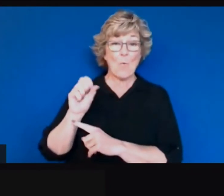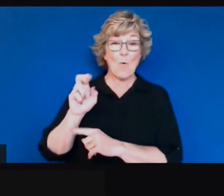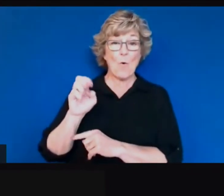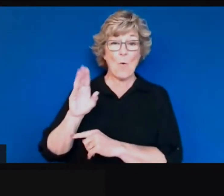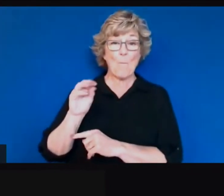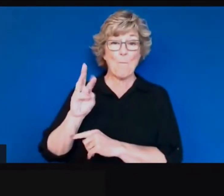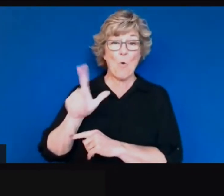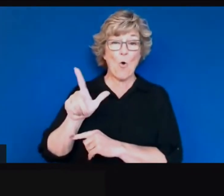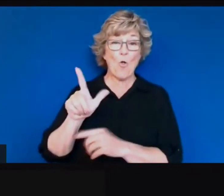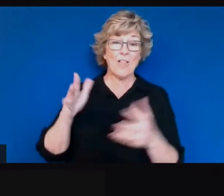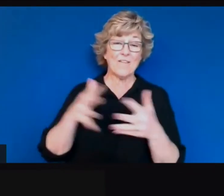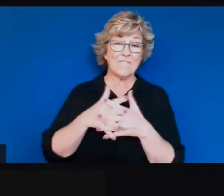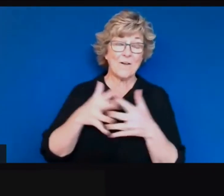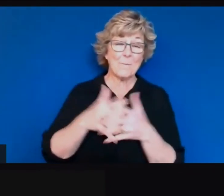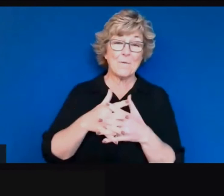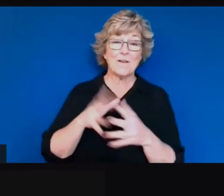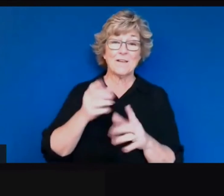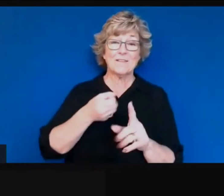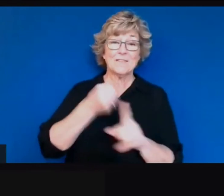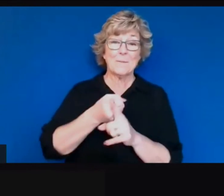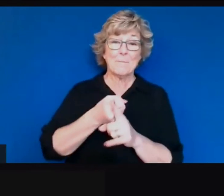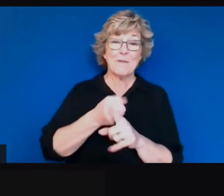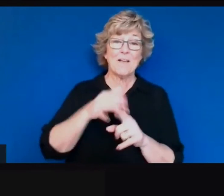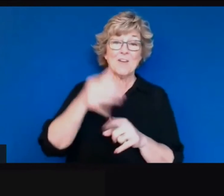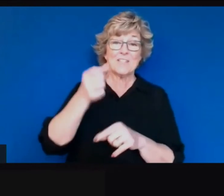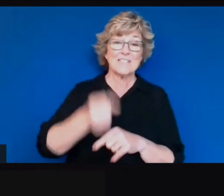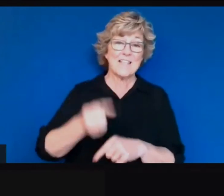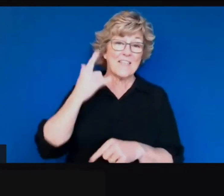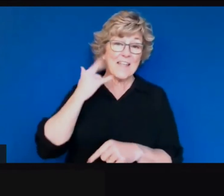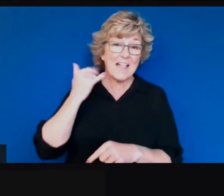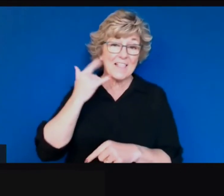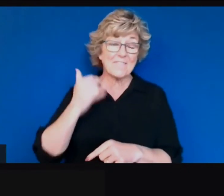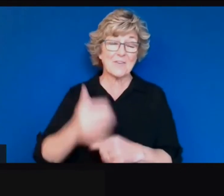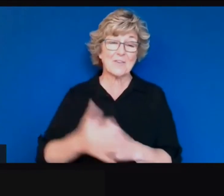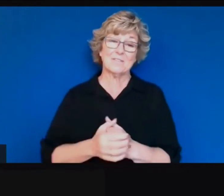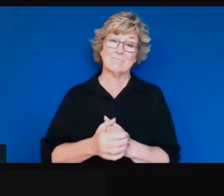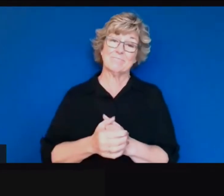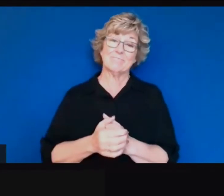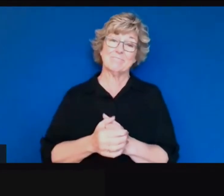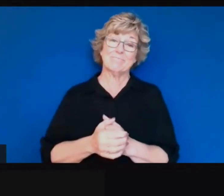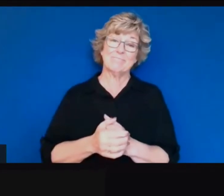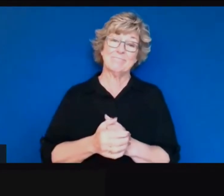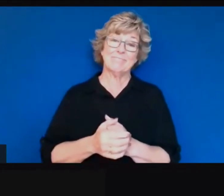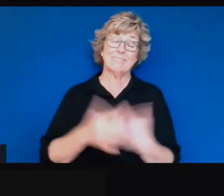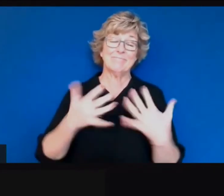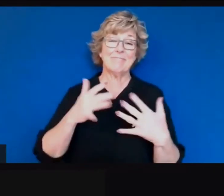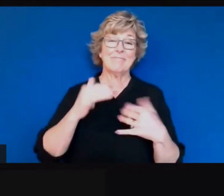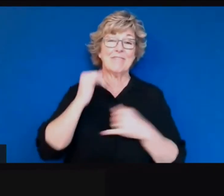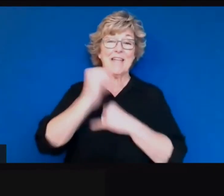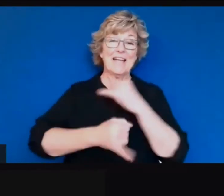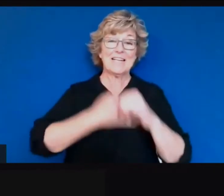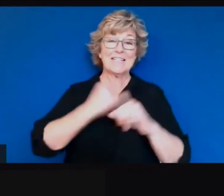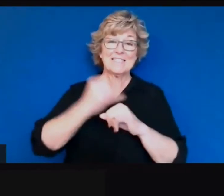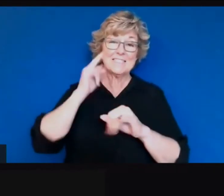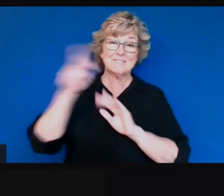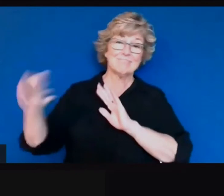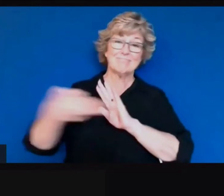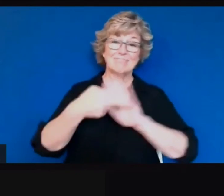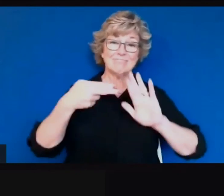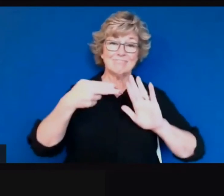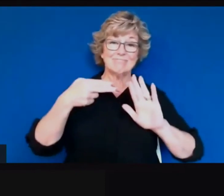and obviously the impact it's had on Pasadena and the entire region, the international identity that we receive